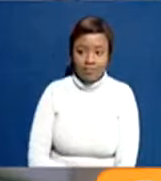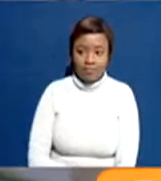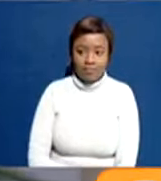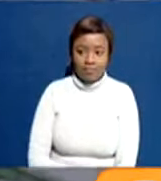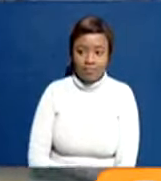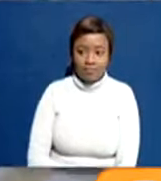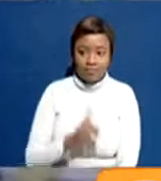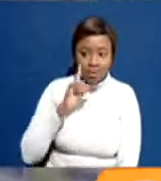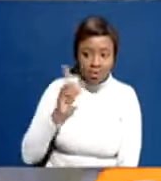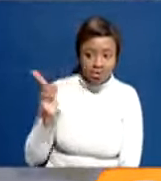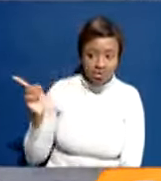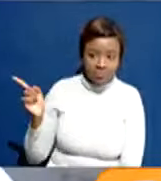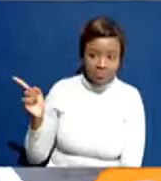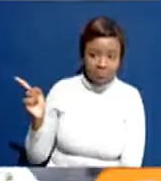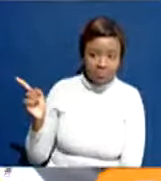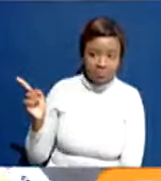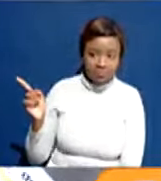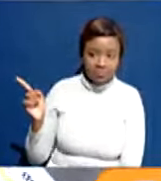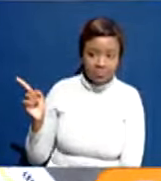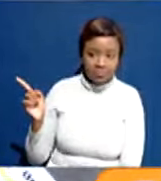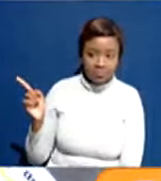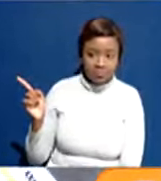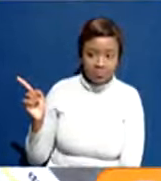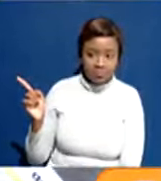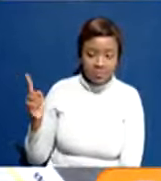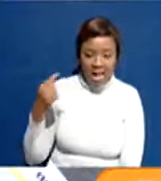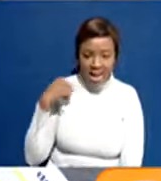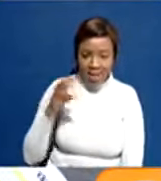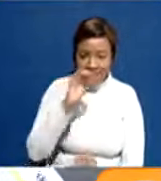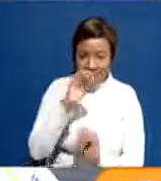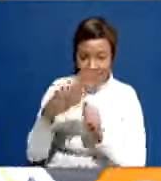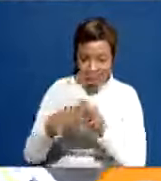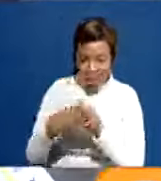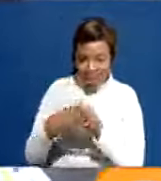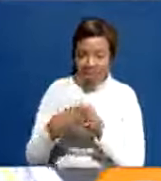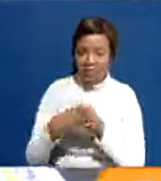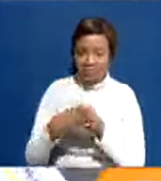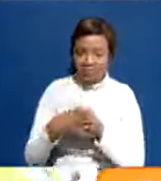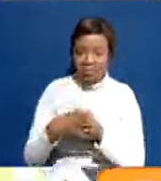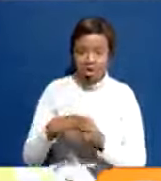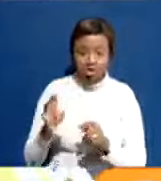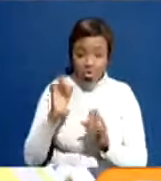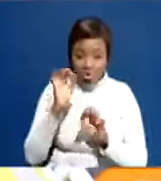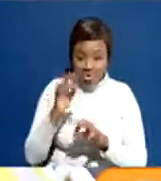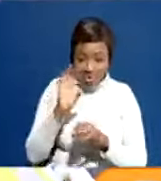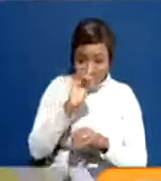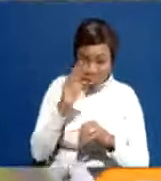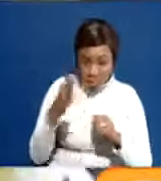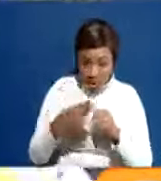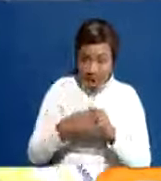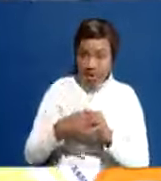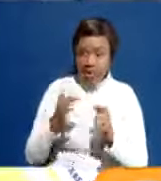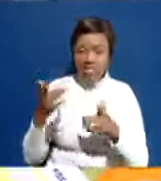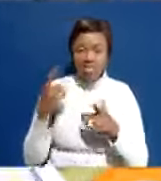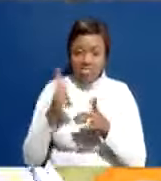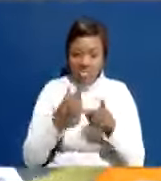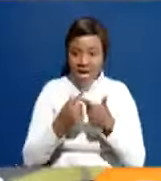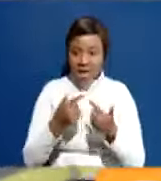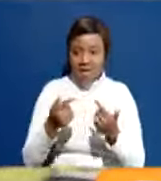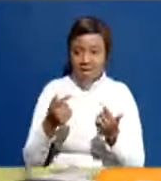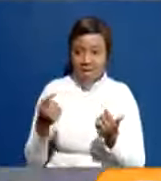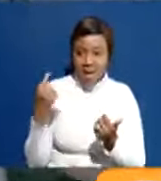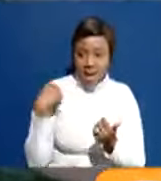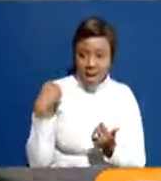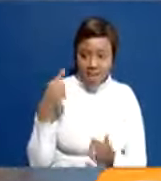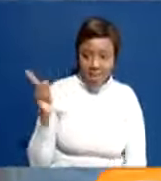It comes like this one is 09, yeah? Like now 09, now when the patient enters this code, and the